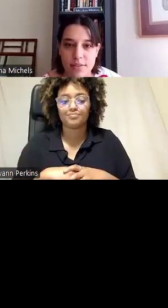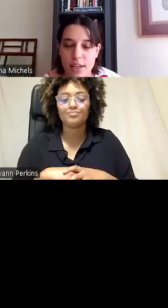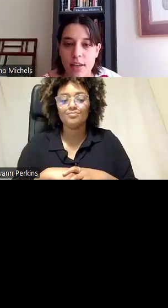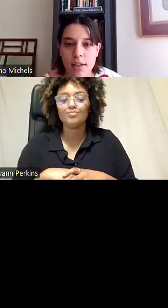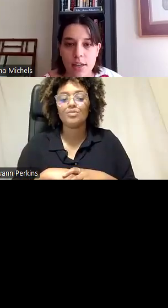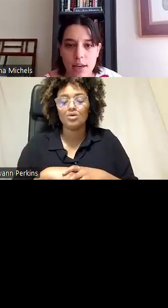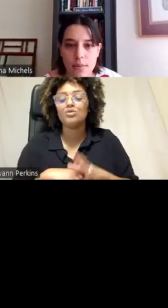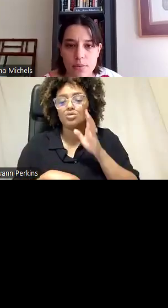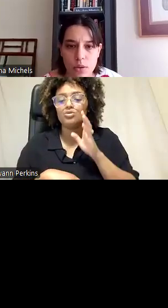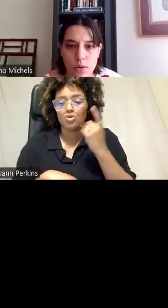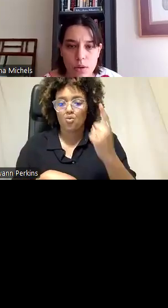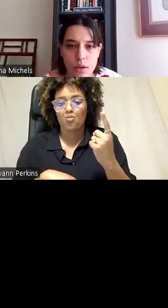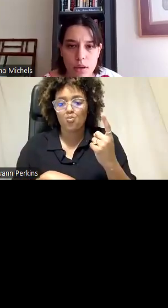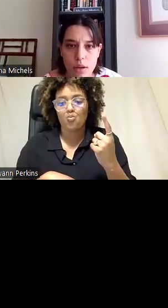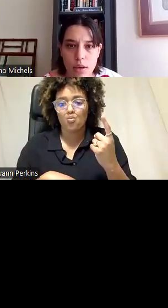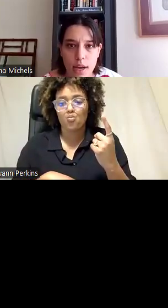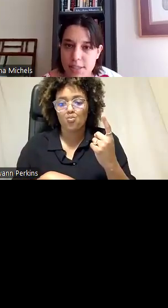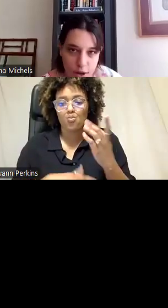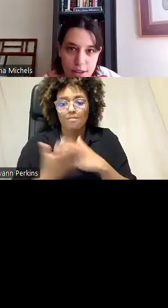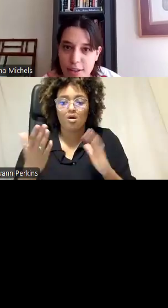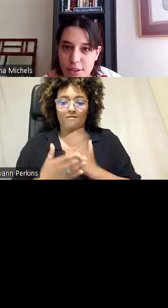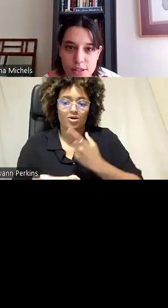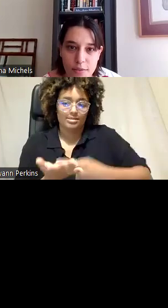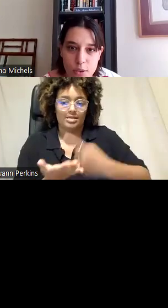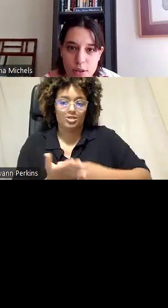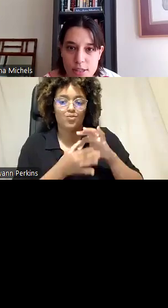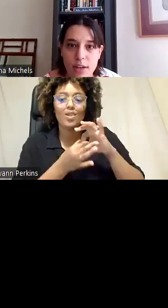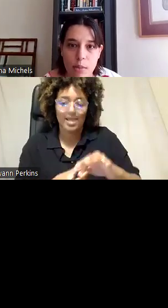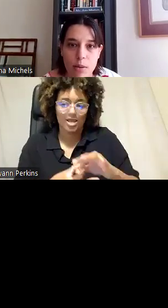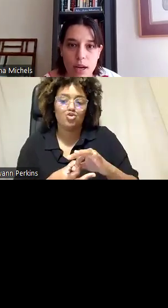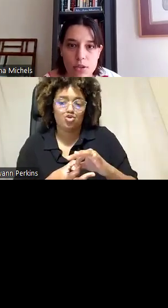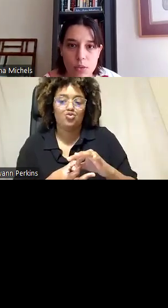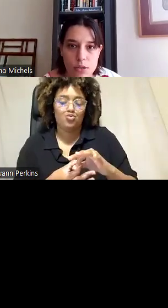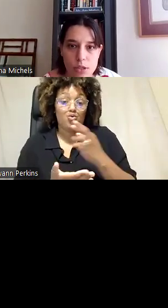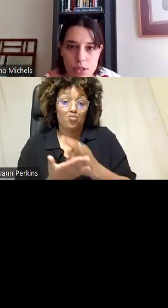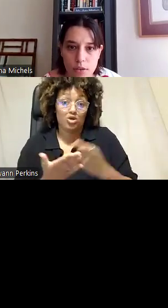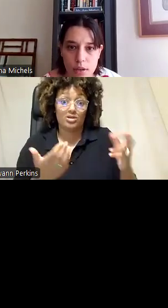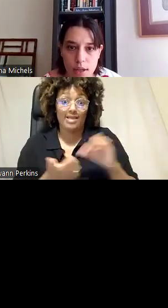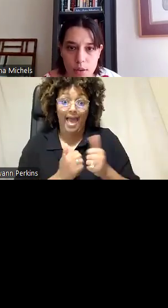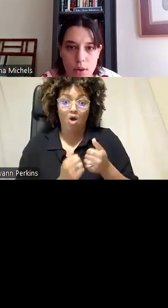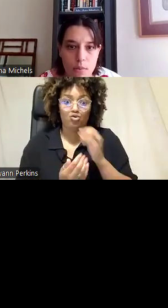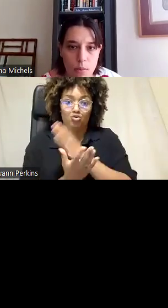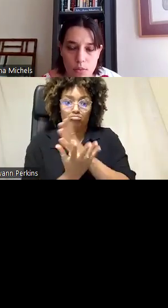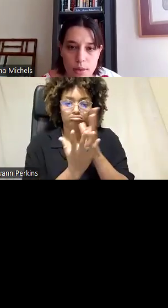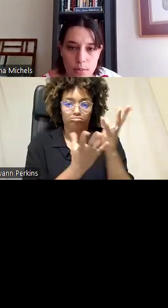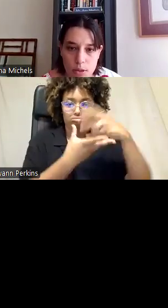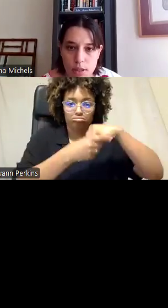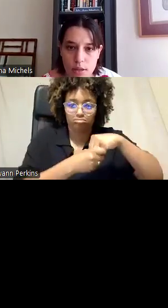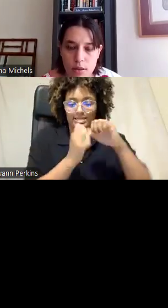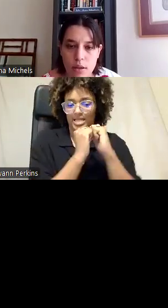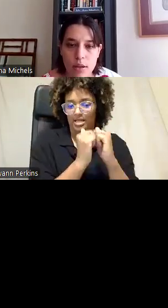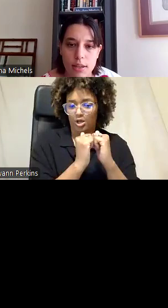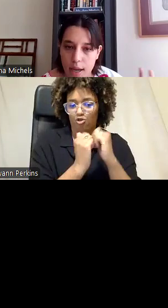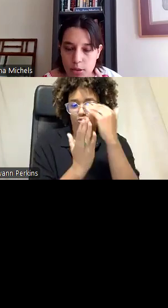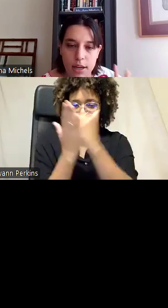resources collectively. So I see there's a few questions that have come up about just resources generally, and in a moment, we'll be able